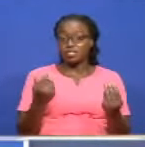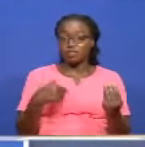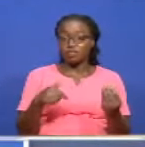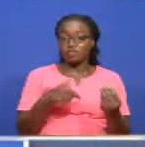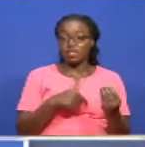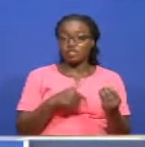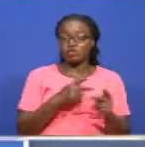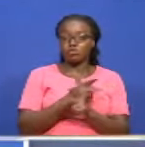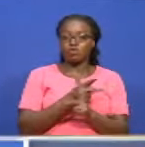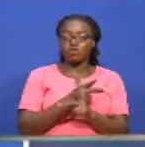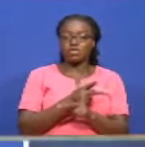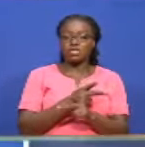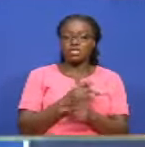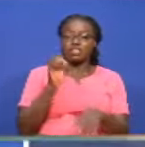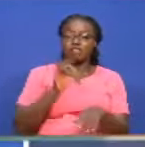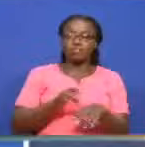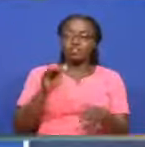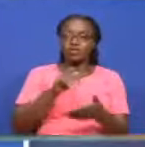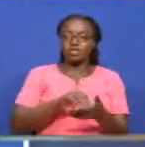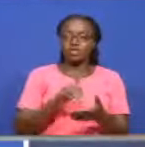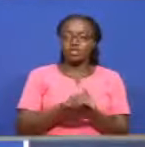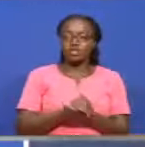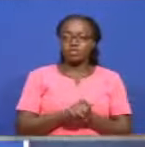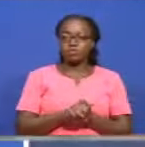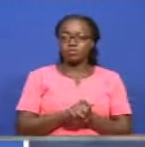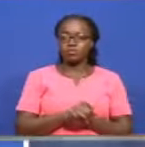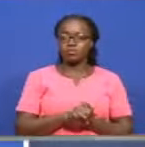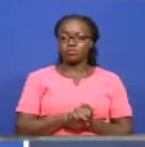prevent reinfection and all that.